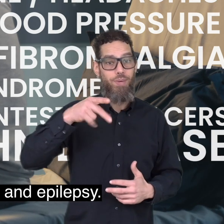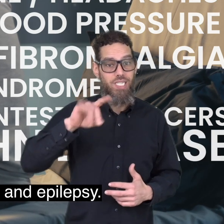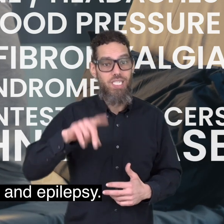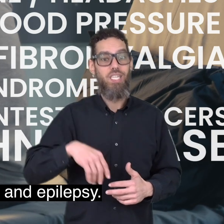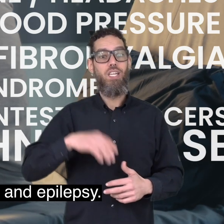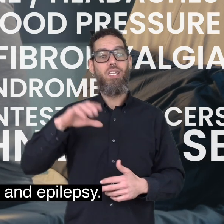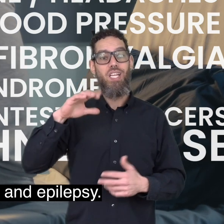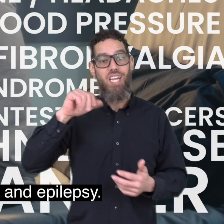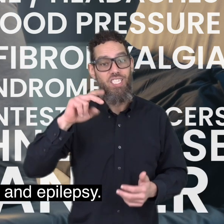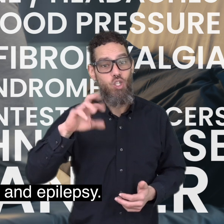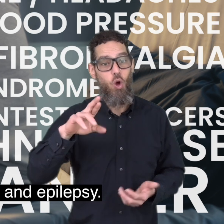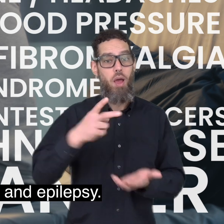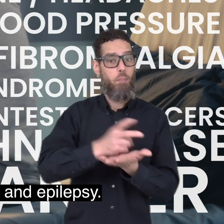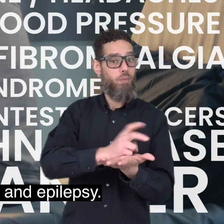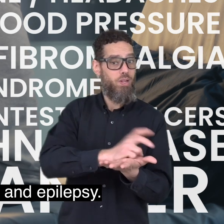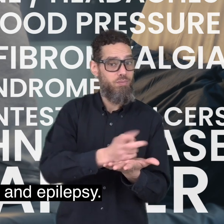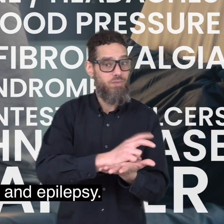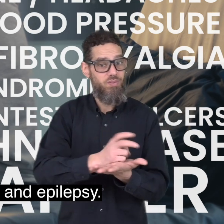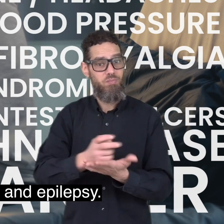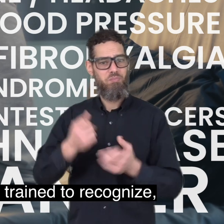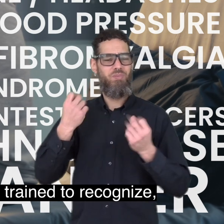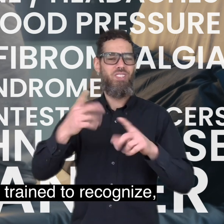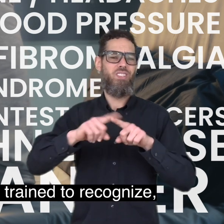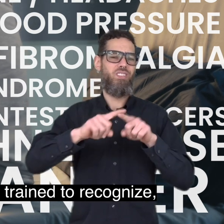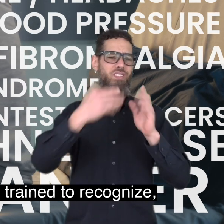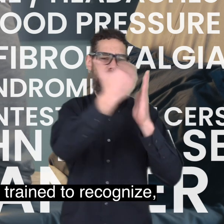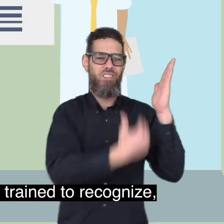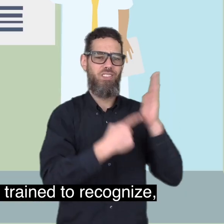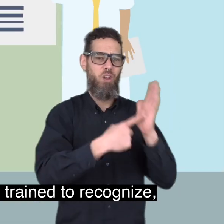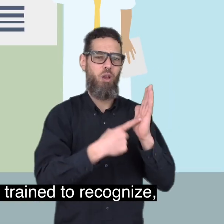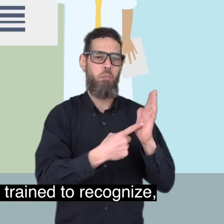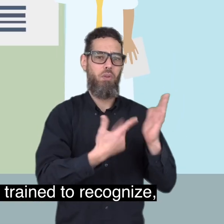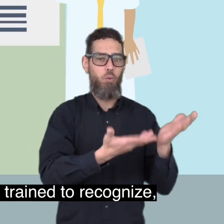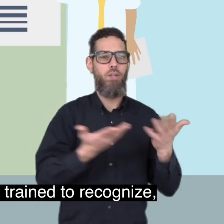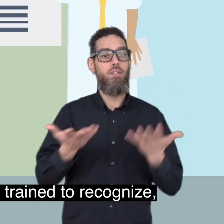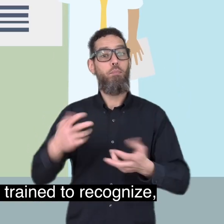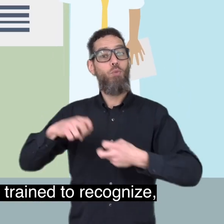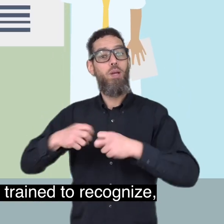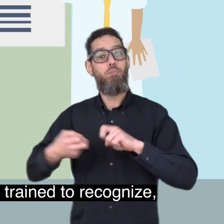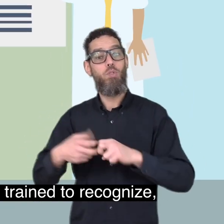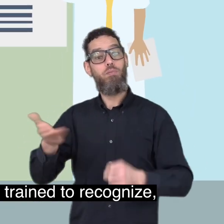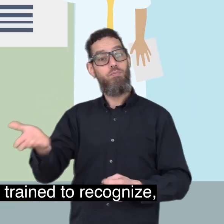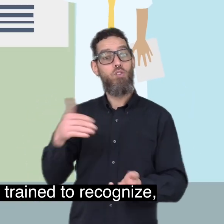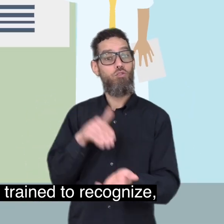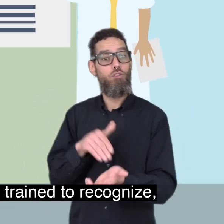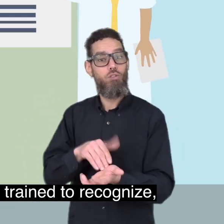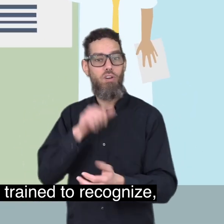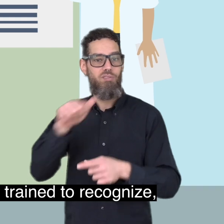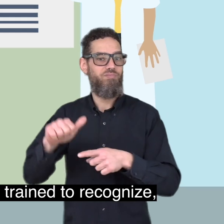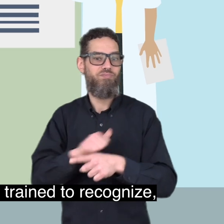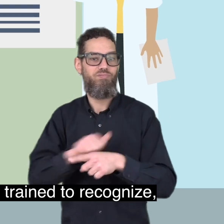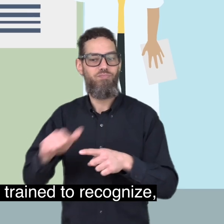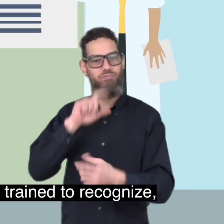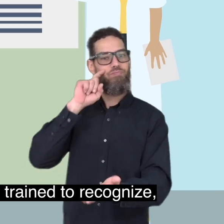emphysema, COPD, cancer, glaucoma, and epilepsy. The issue with MCS is that doctors are not traditionally